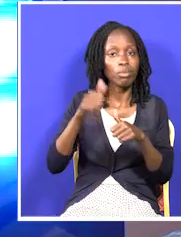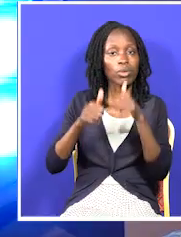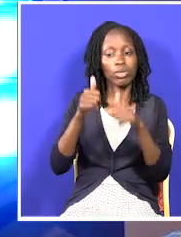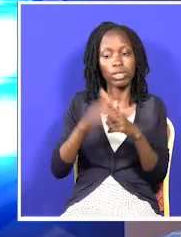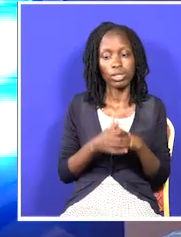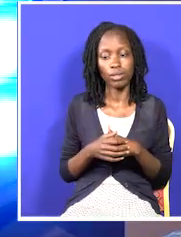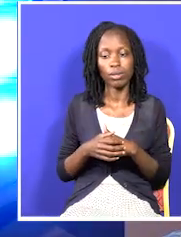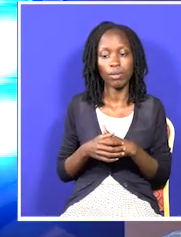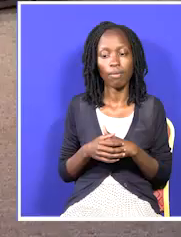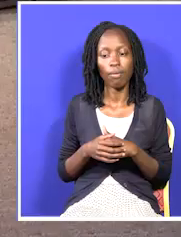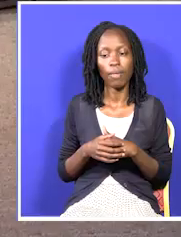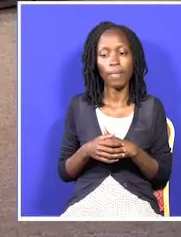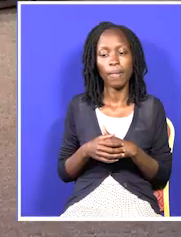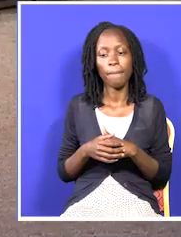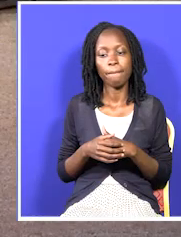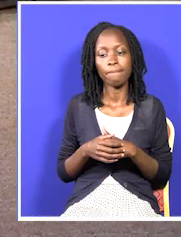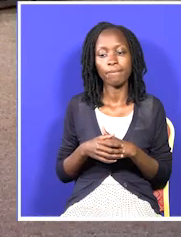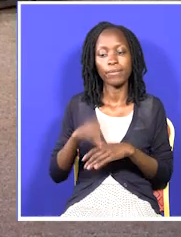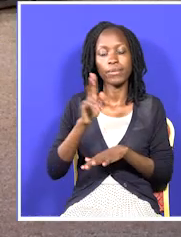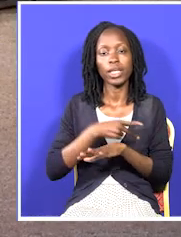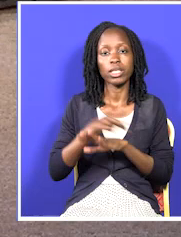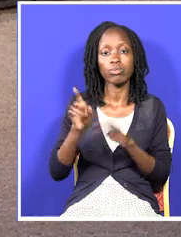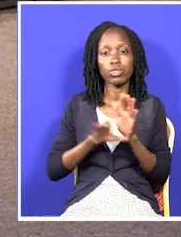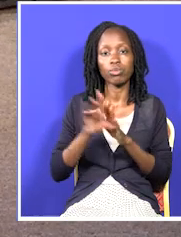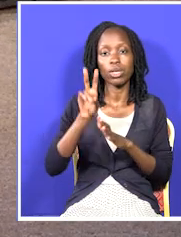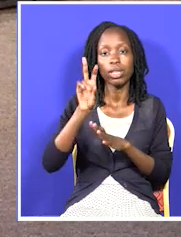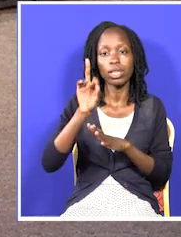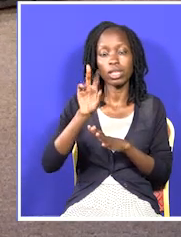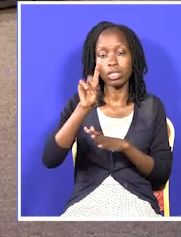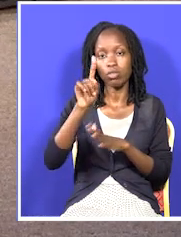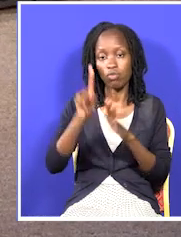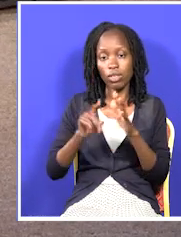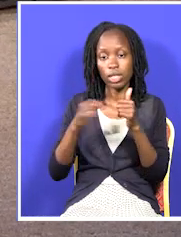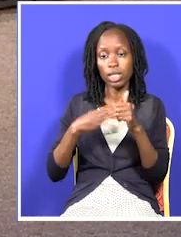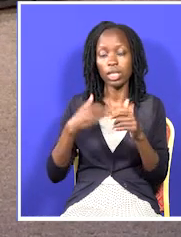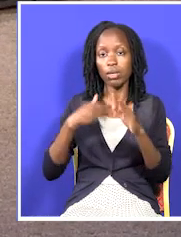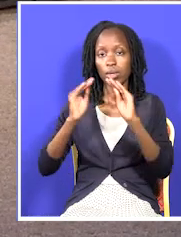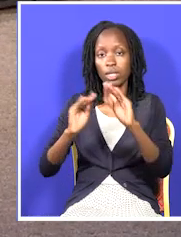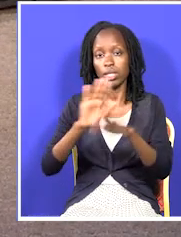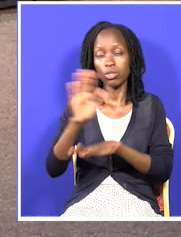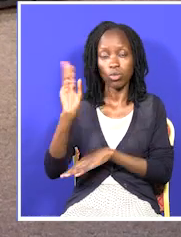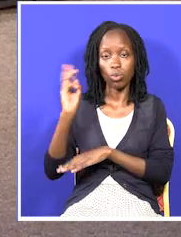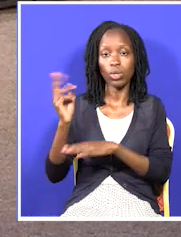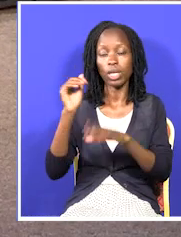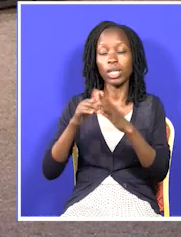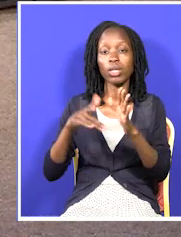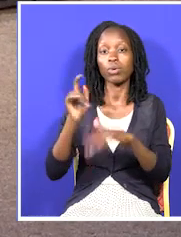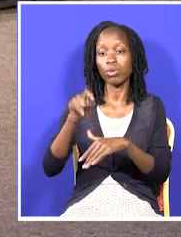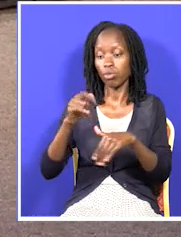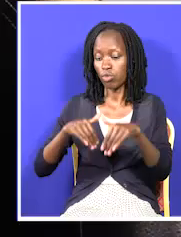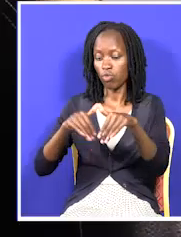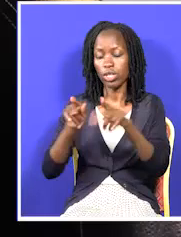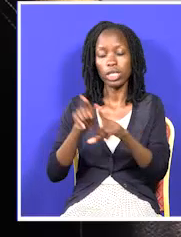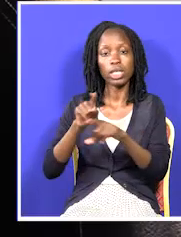remember? Psalm 32, verse 8. I will instruct you and teach you in the way you should